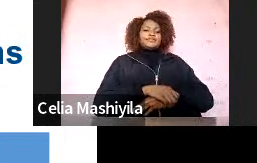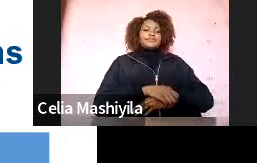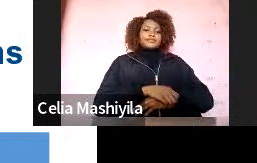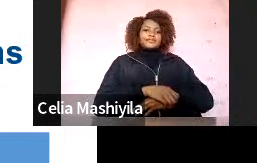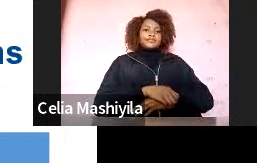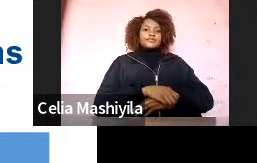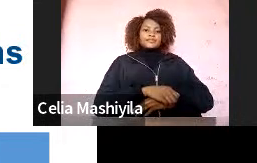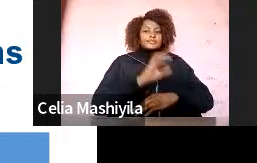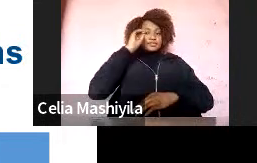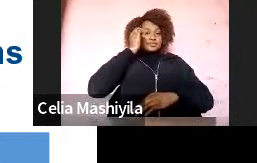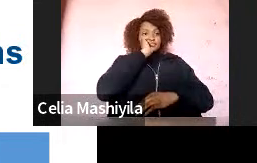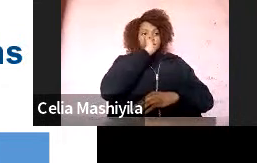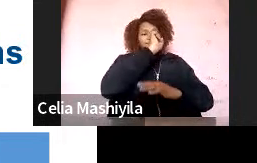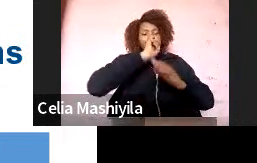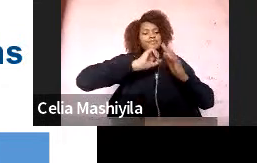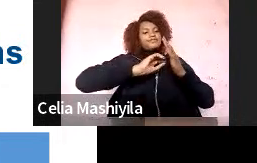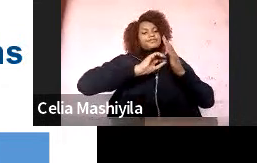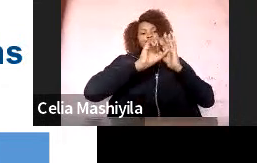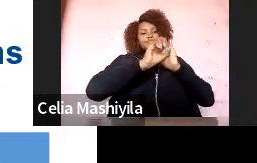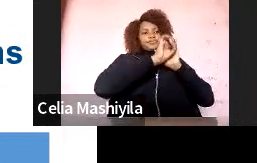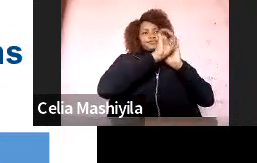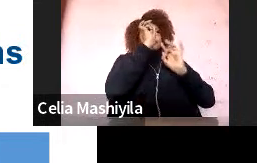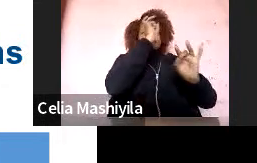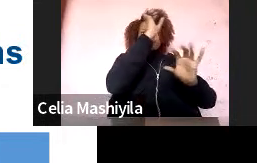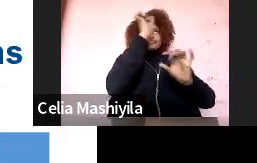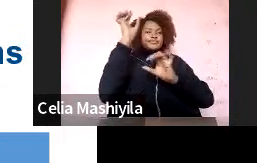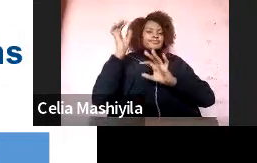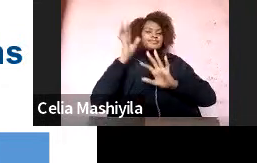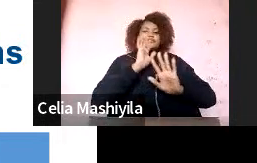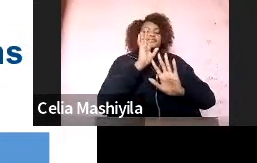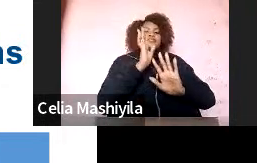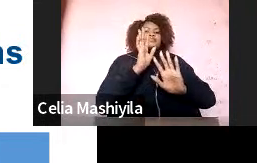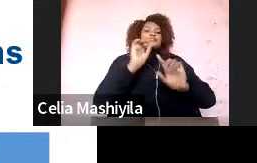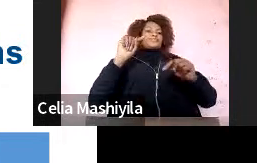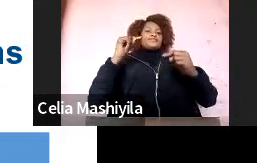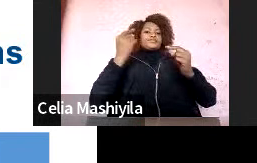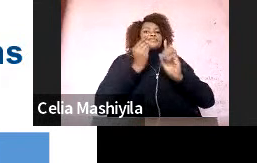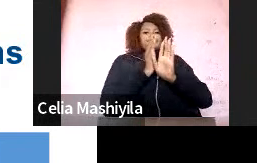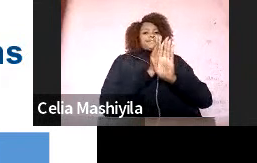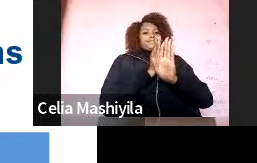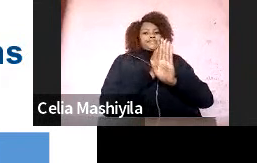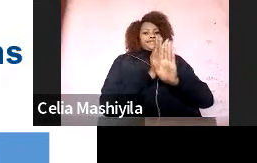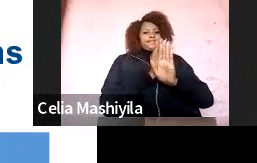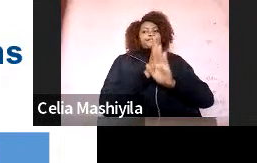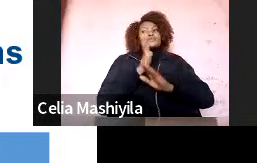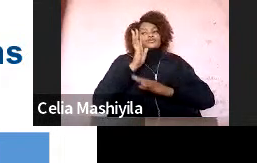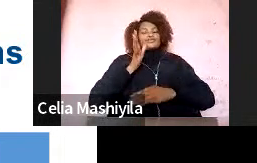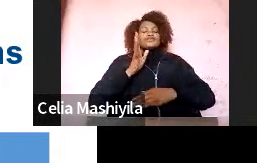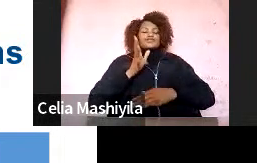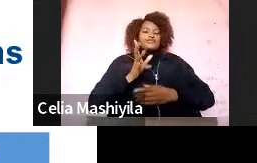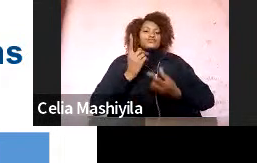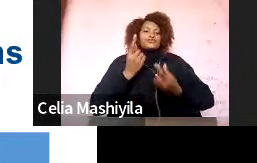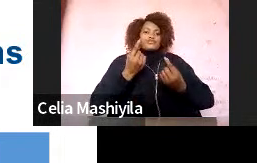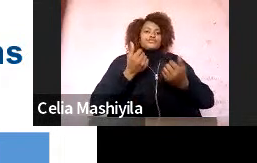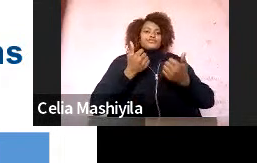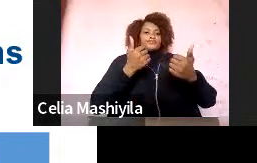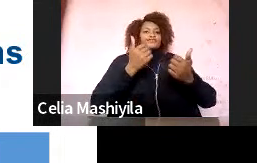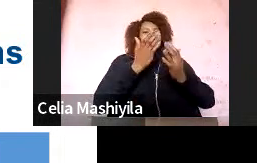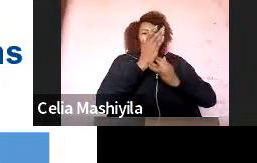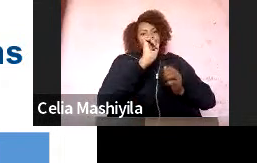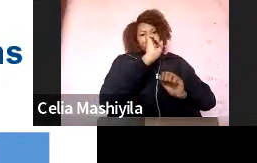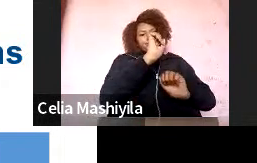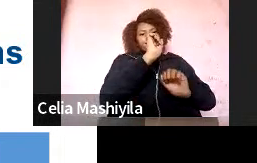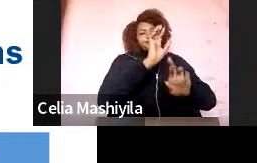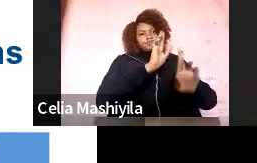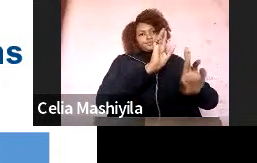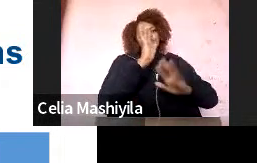your information, which you have provided to SARS. You should be treated professionally by all SARS. That's your right,